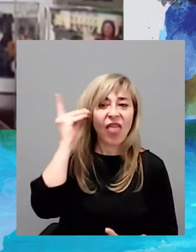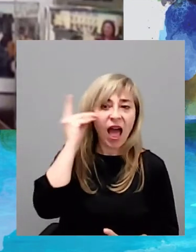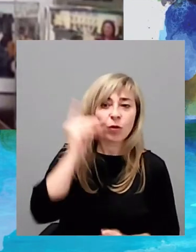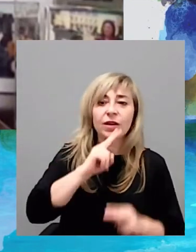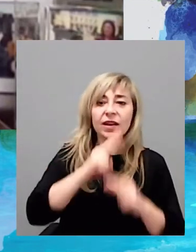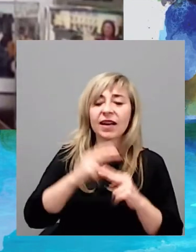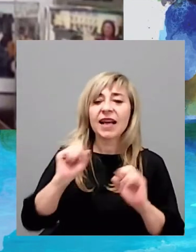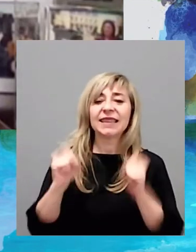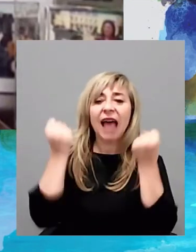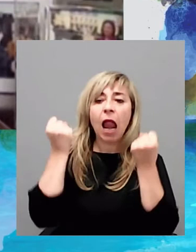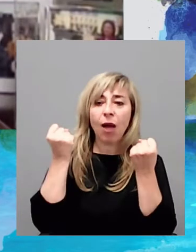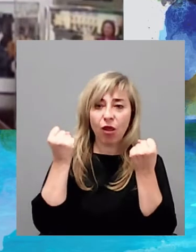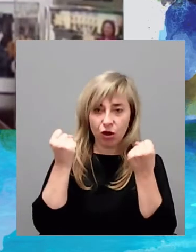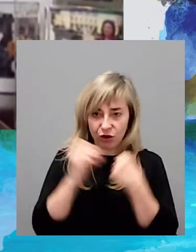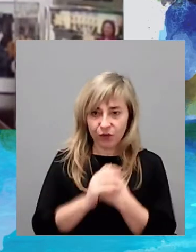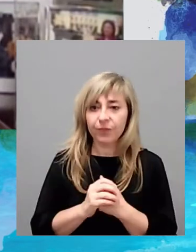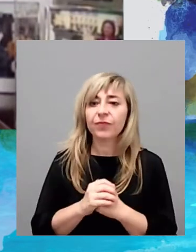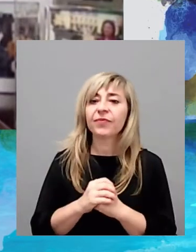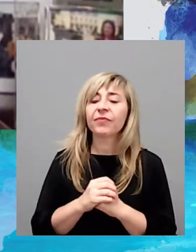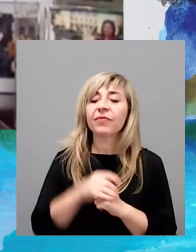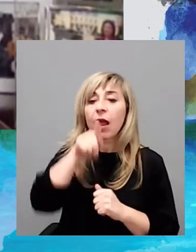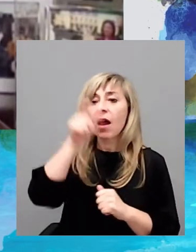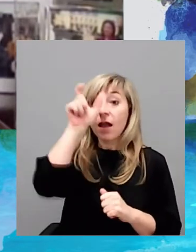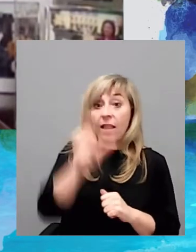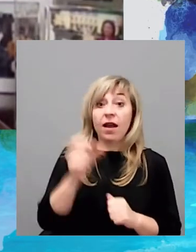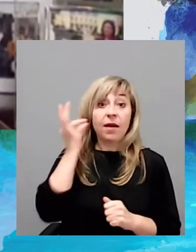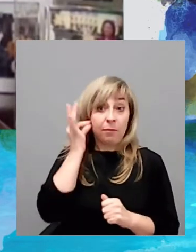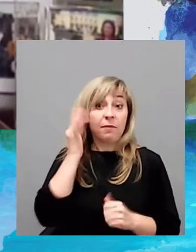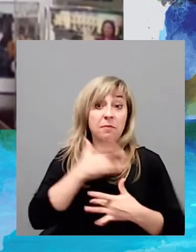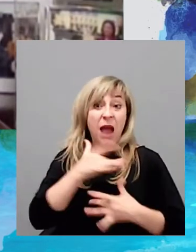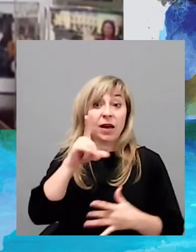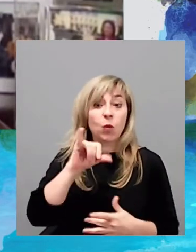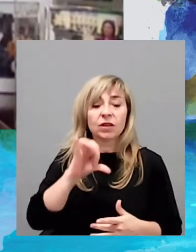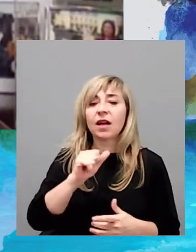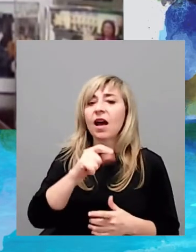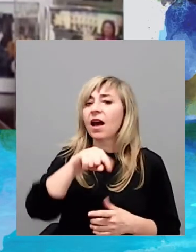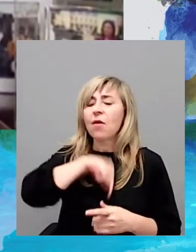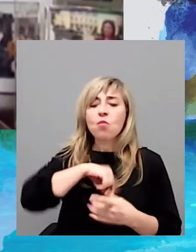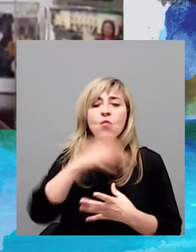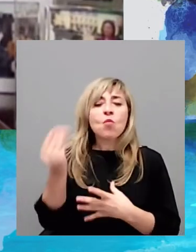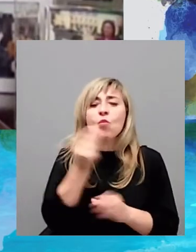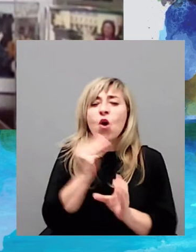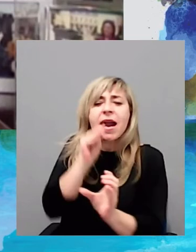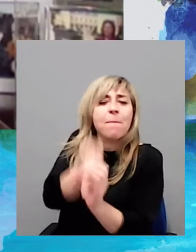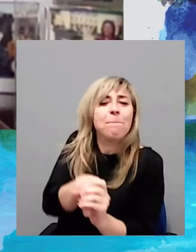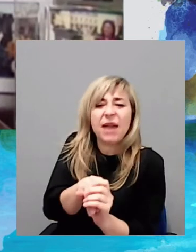young mother of a youth with Down syndrome, whose name is Salvador.